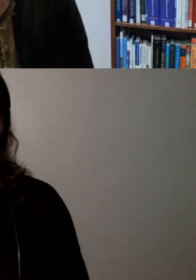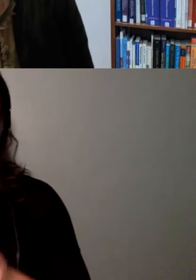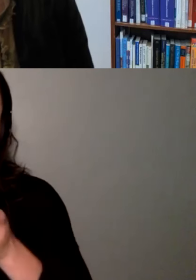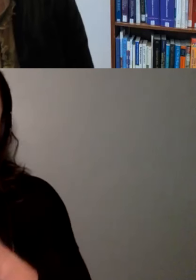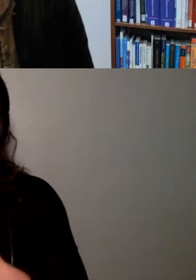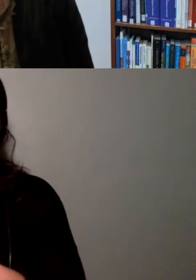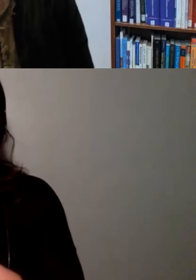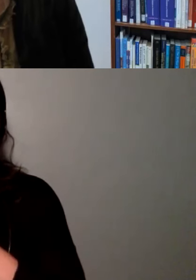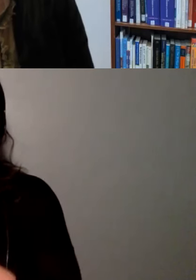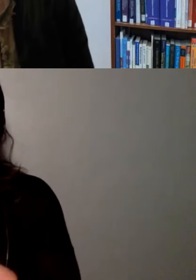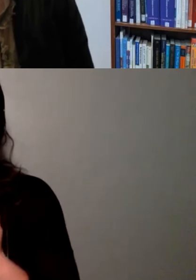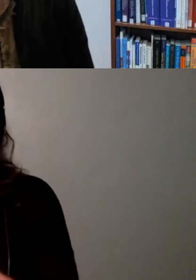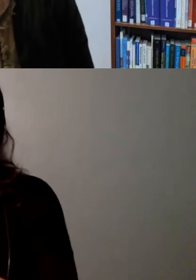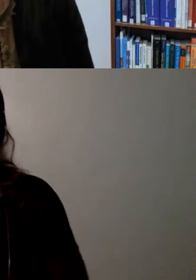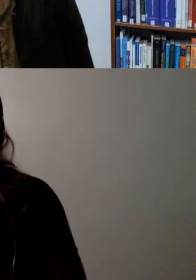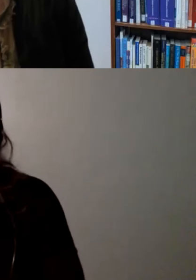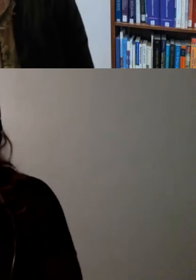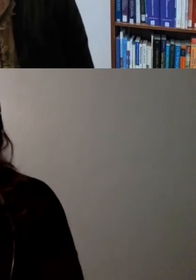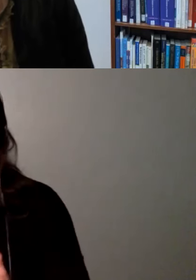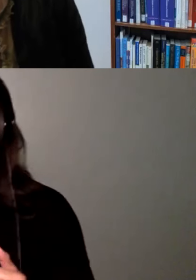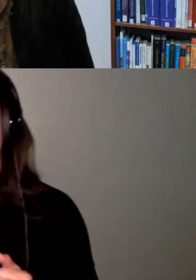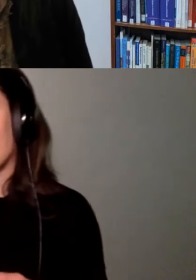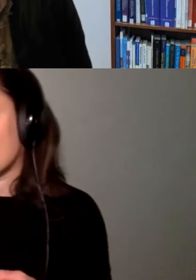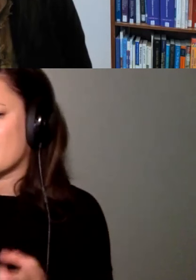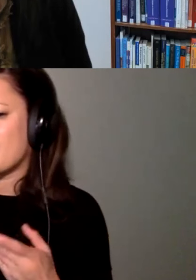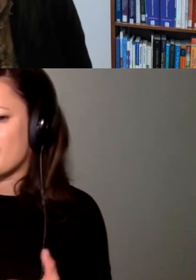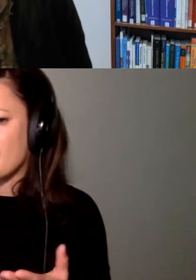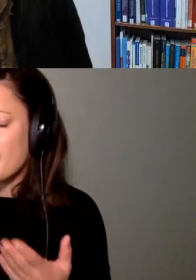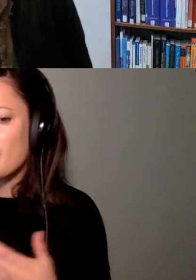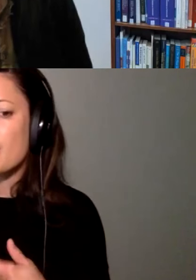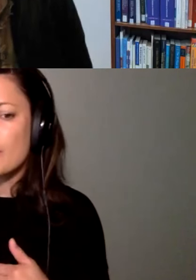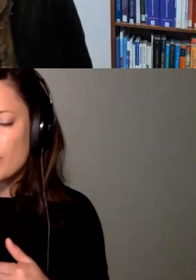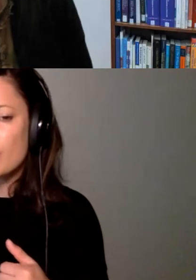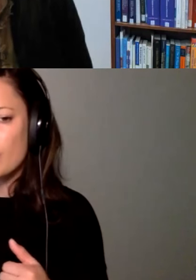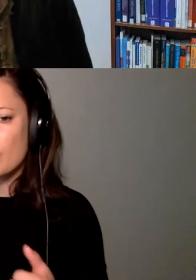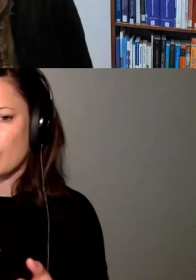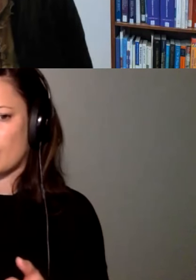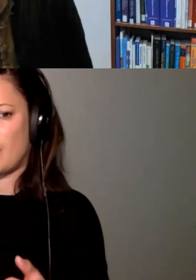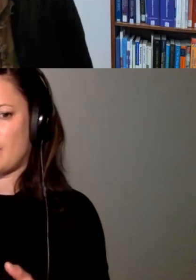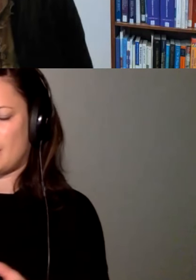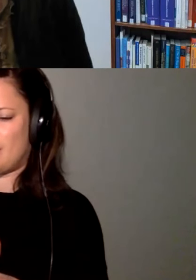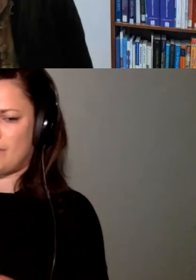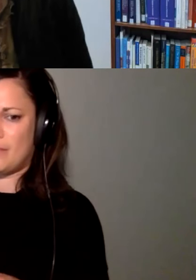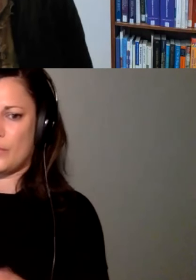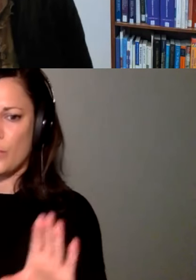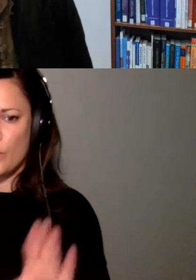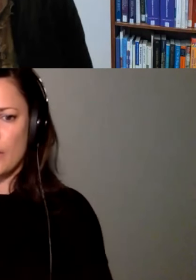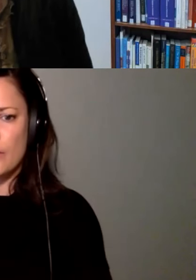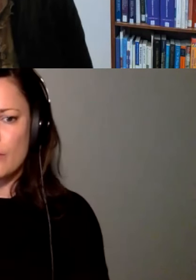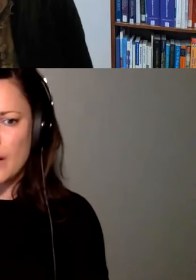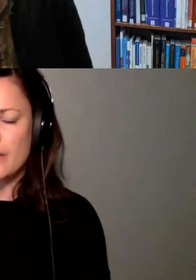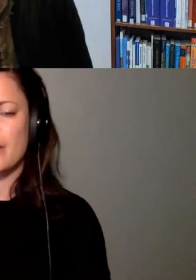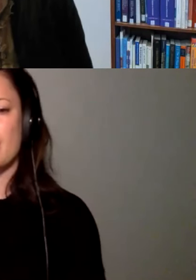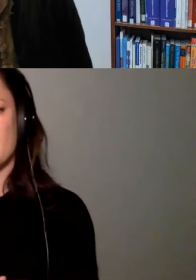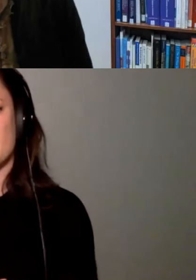Thank you very much, Amy, and thank you, Dr. Colvin, for agreeing to do this wonderful presentation for us